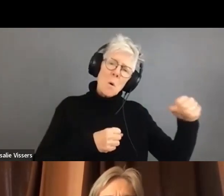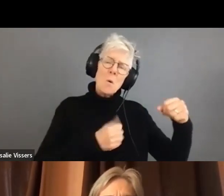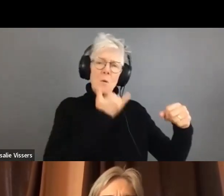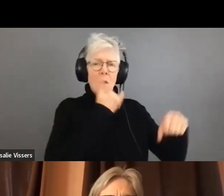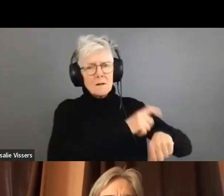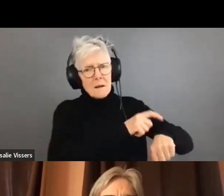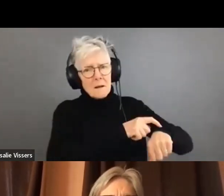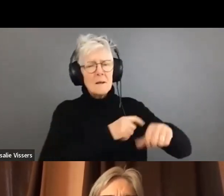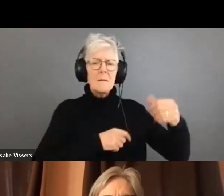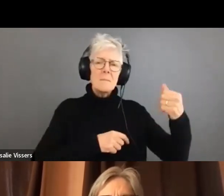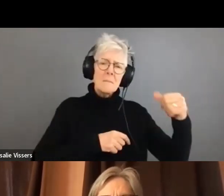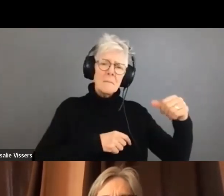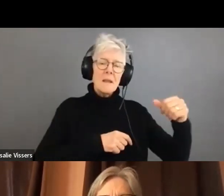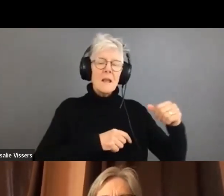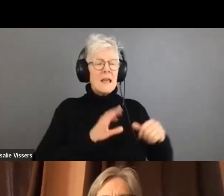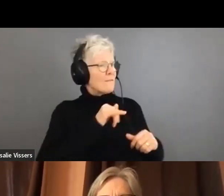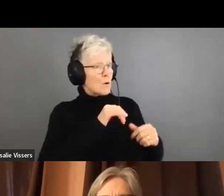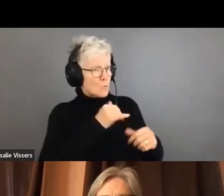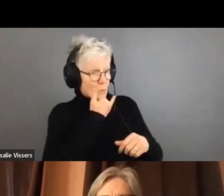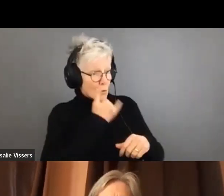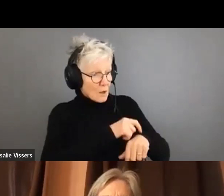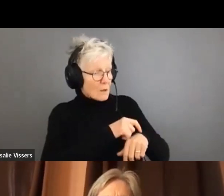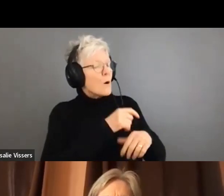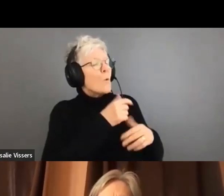time. Now, if they tell you it isn't the right time, I say, no problem.